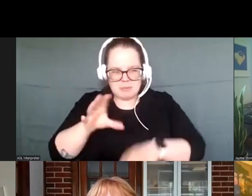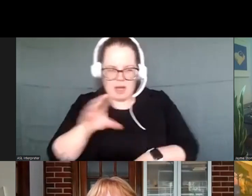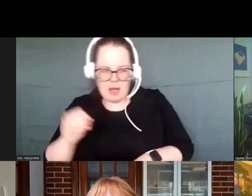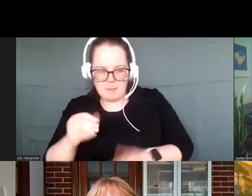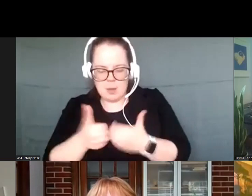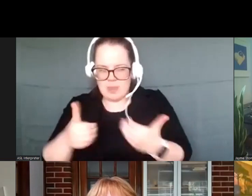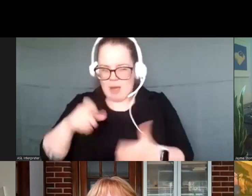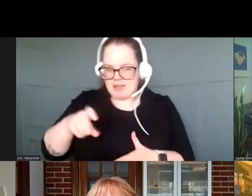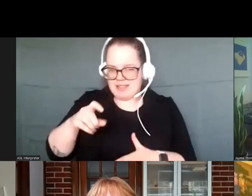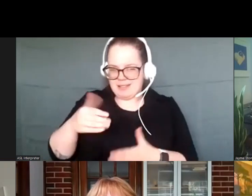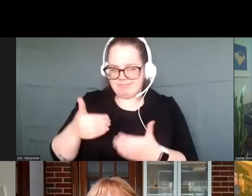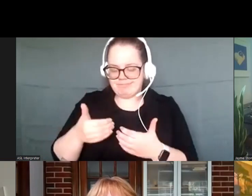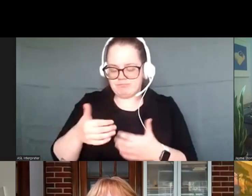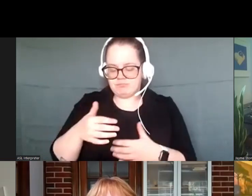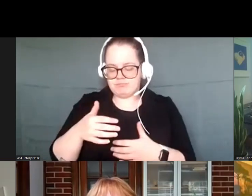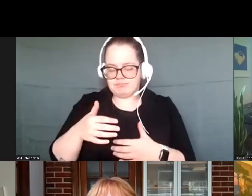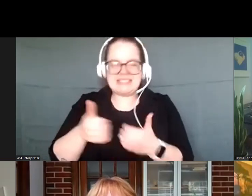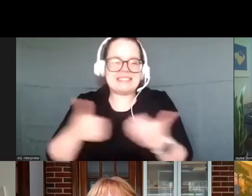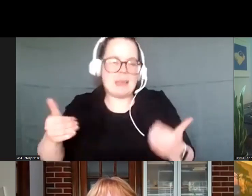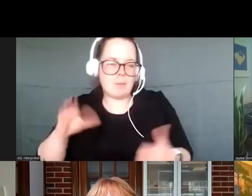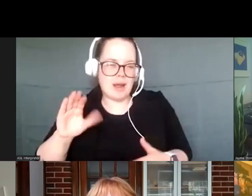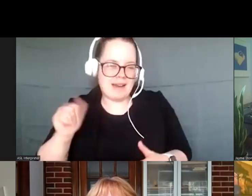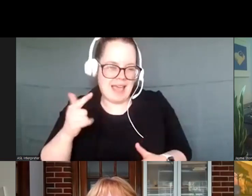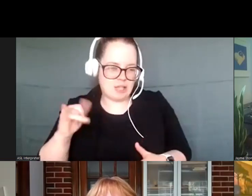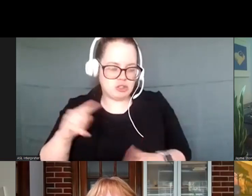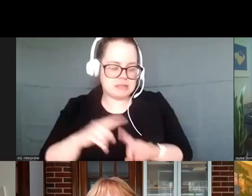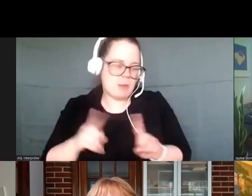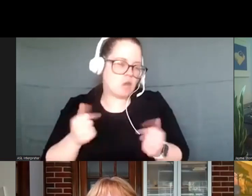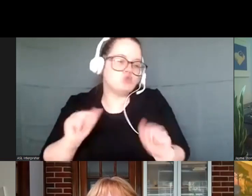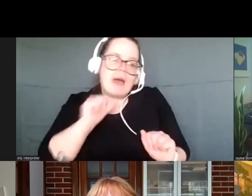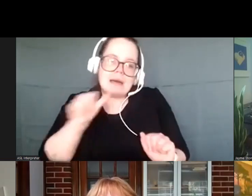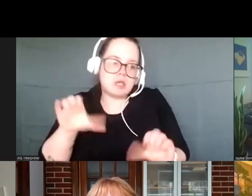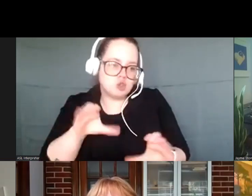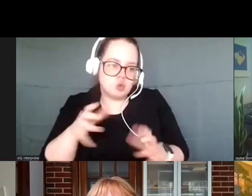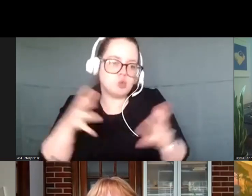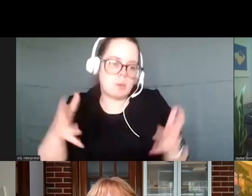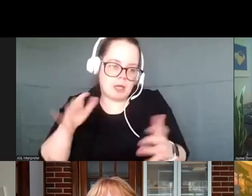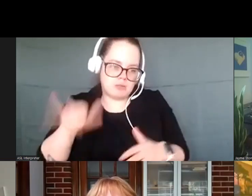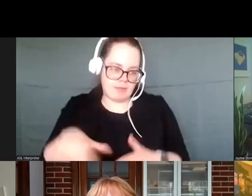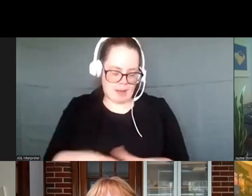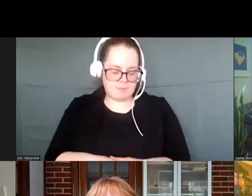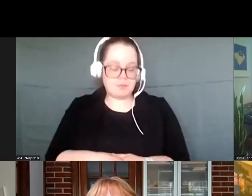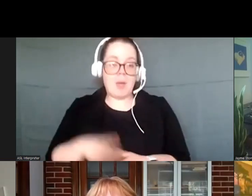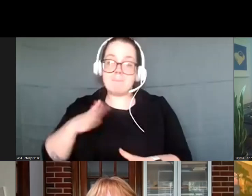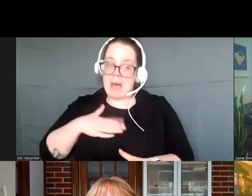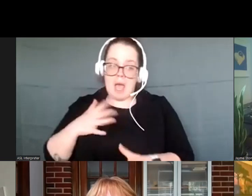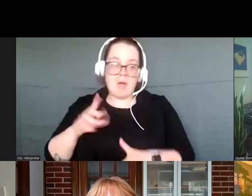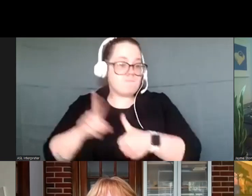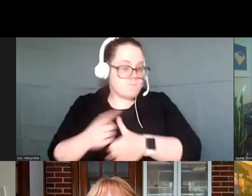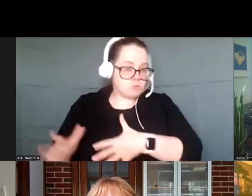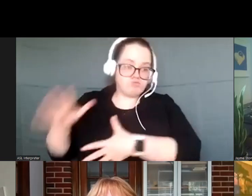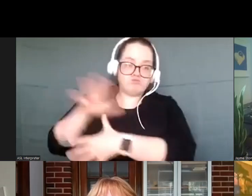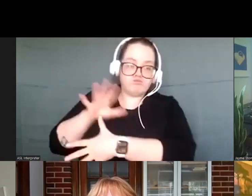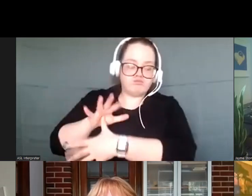try to do too much of that. My first job is to try to find an agent whose sole job is to try to sell that